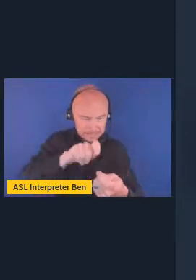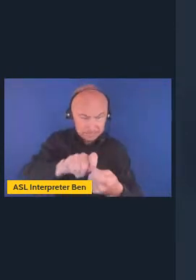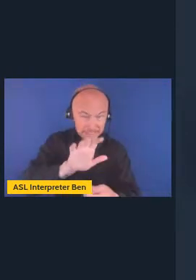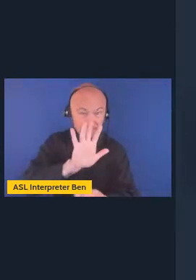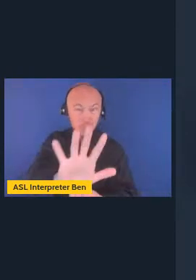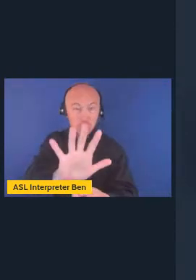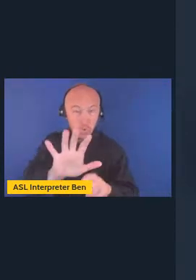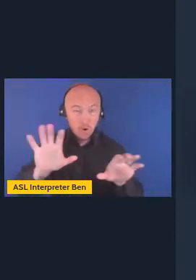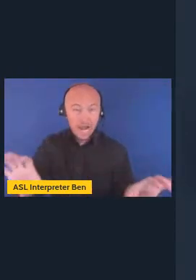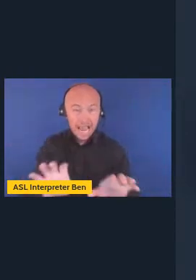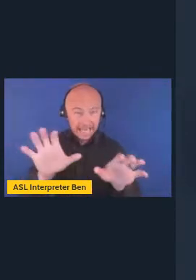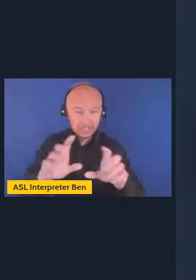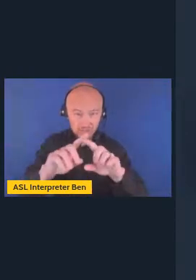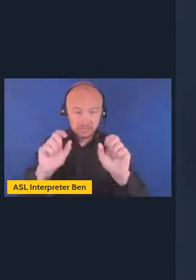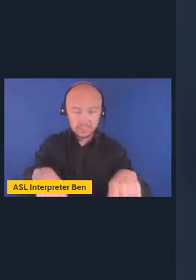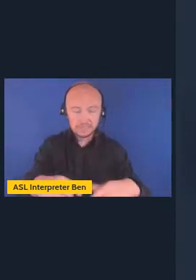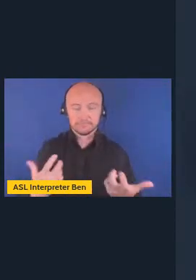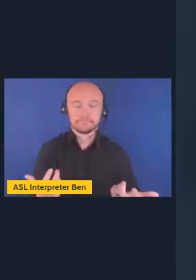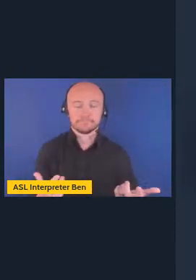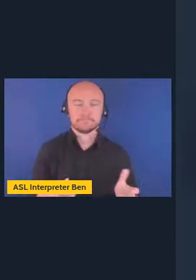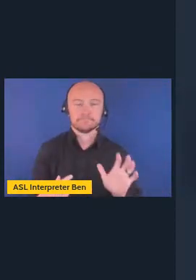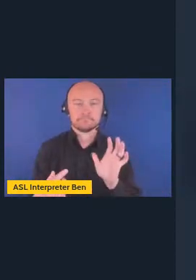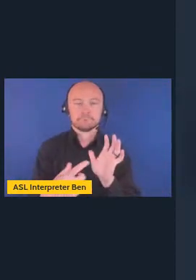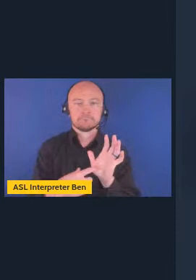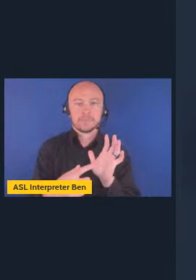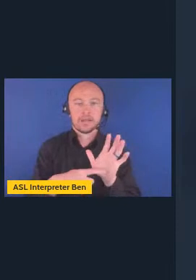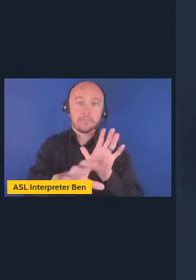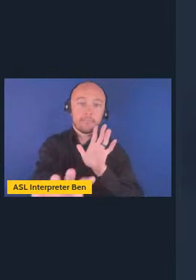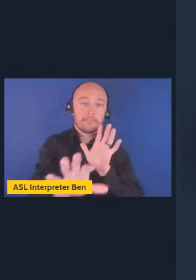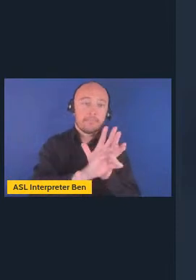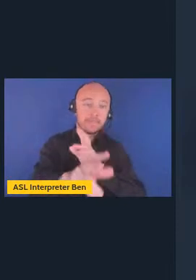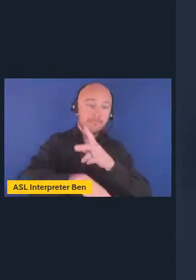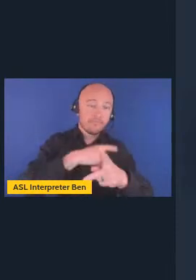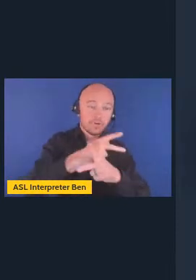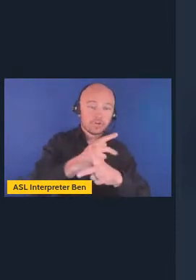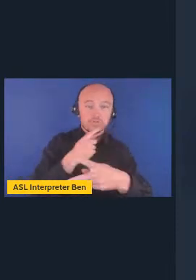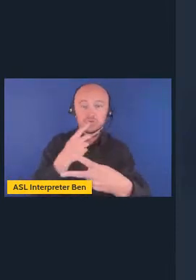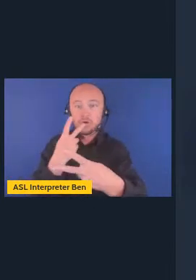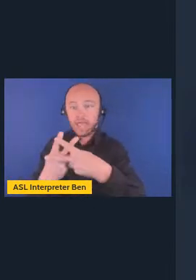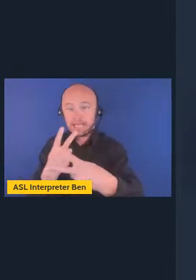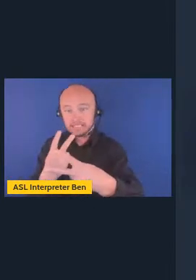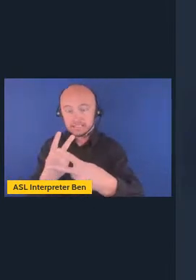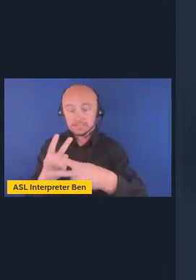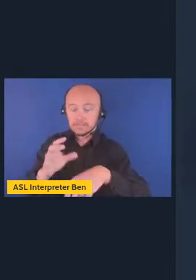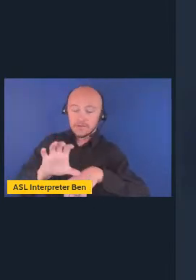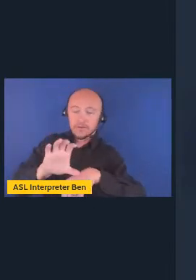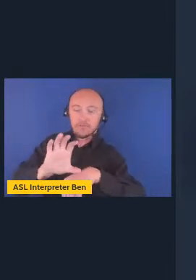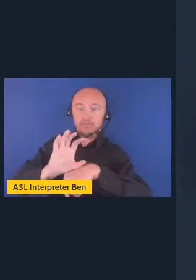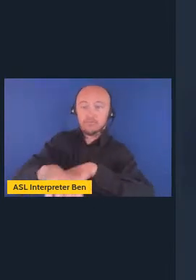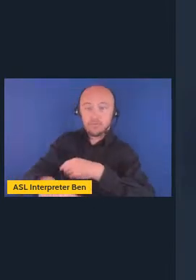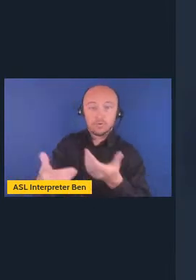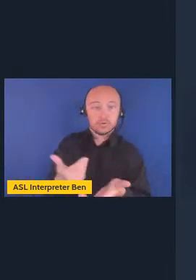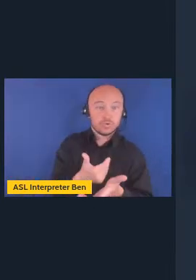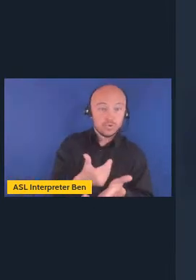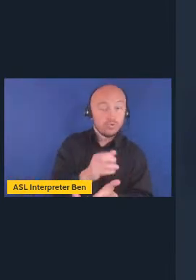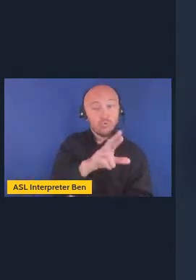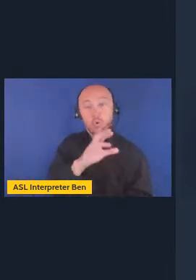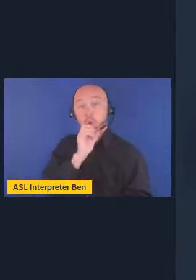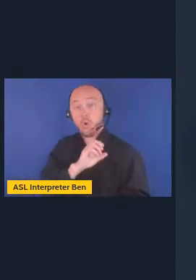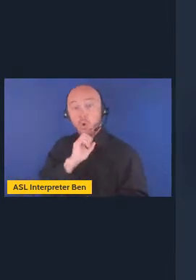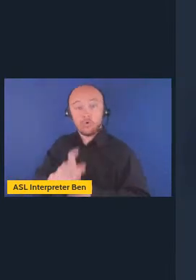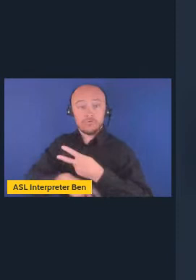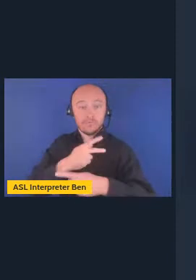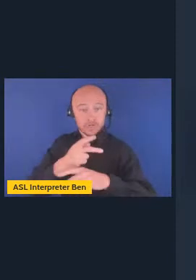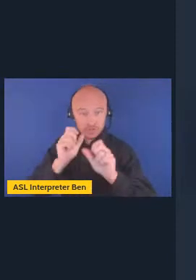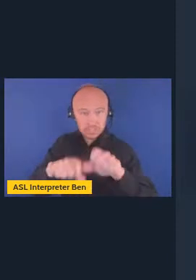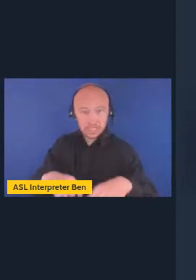to use. For example, pin the version to a commit hash, force the use of a newer or an older version, or even